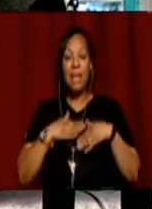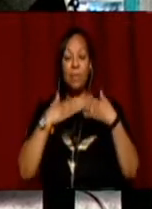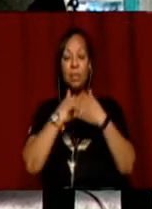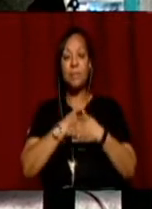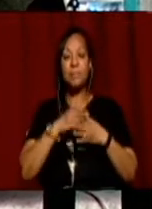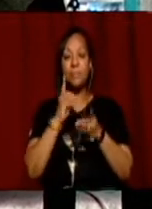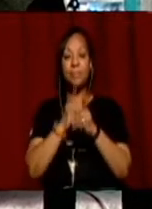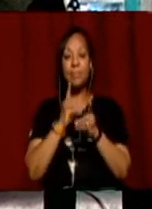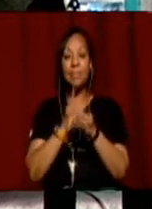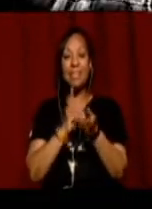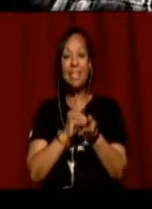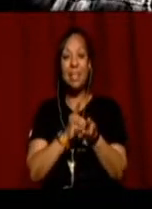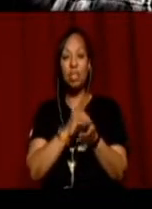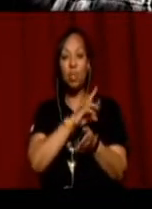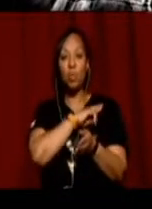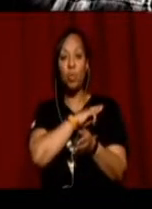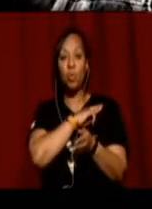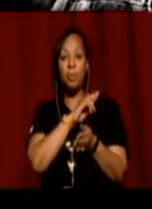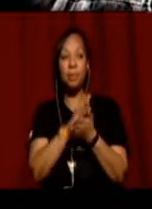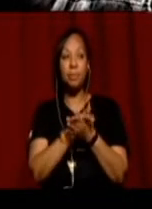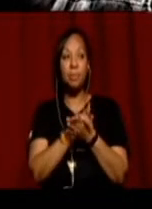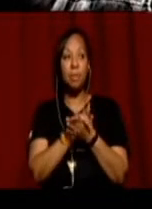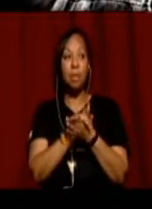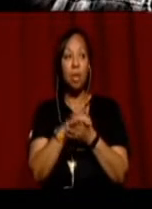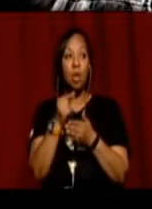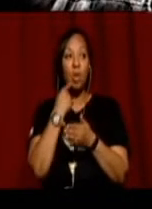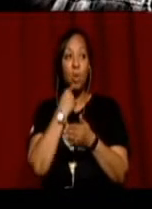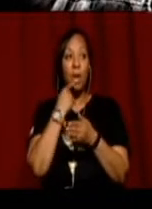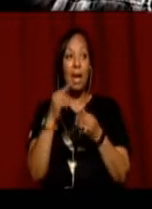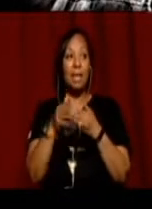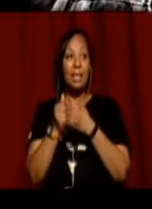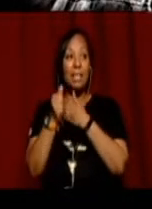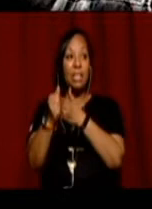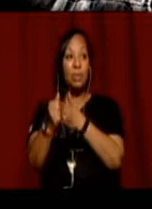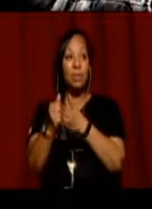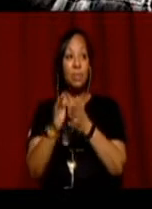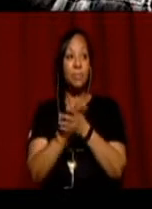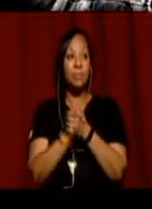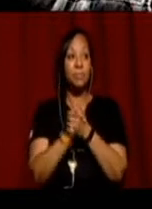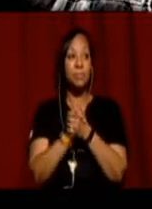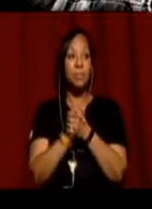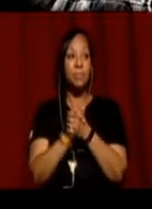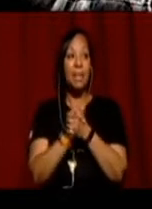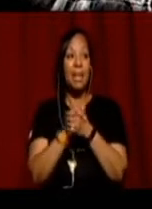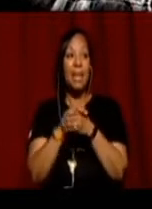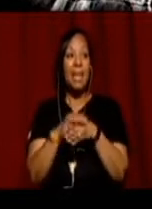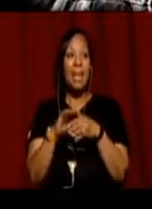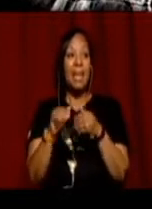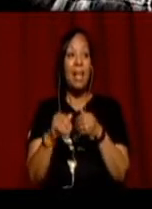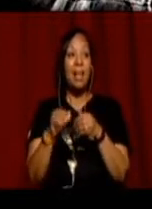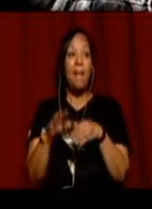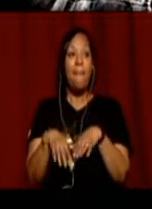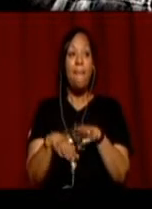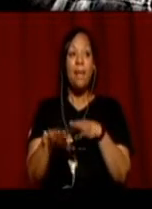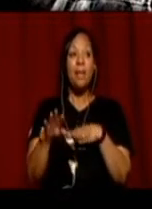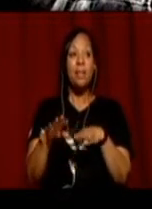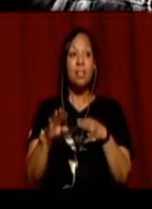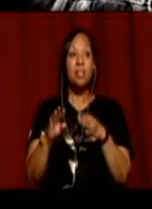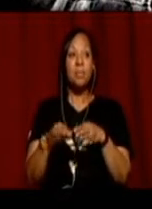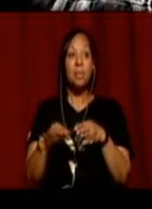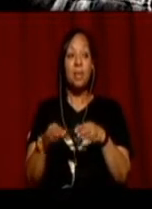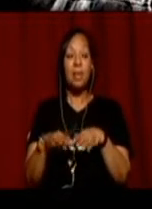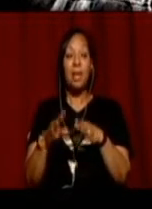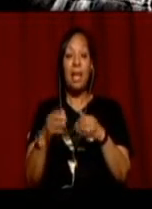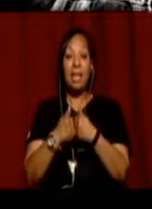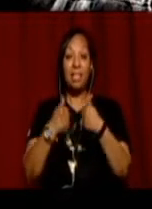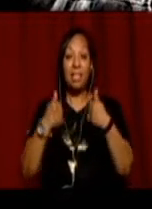Rubin and to Dr. Kiran Joshi, who are co-leaders of our Department of Public Health. This has been an extraordinarily